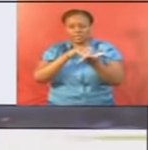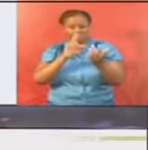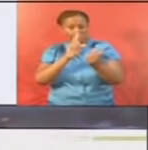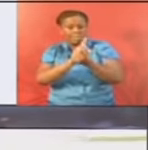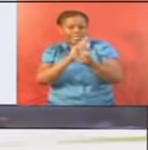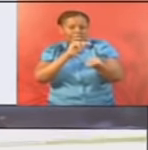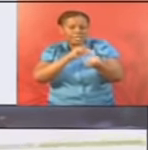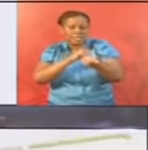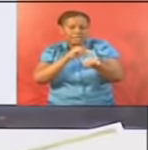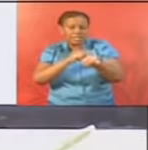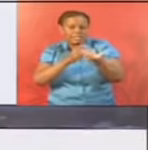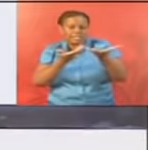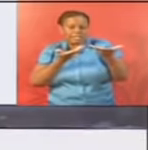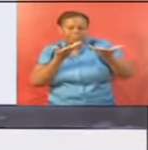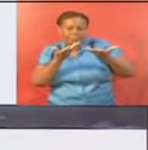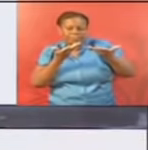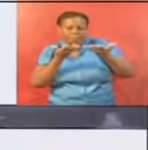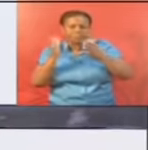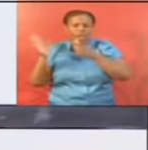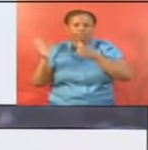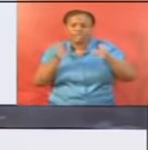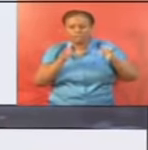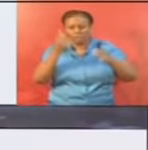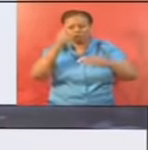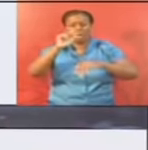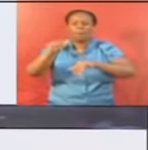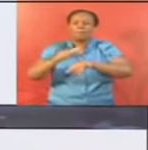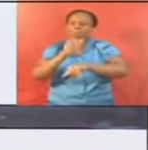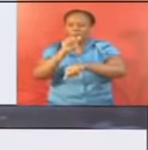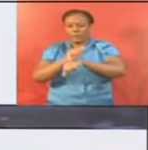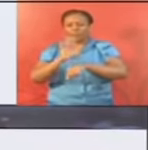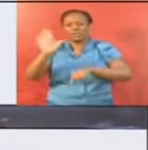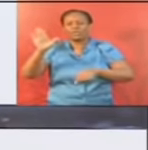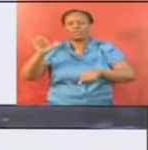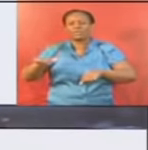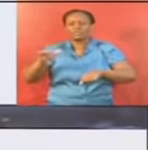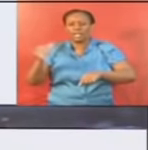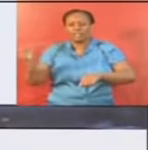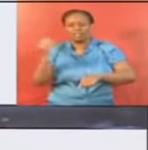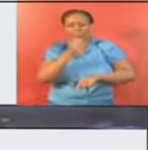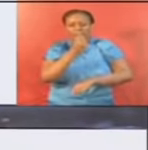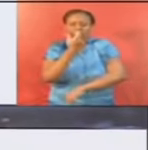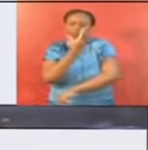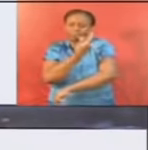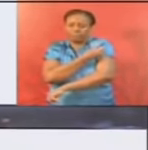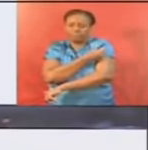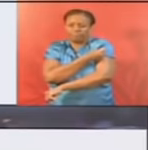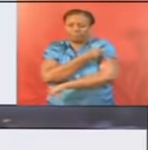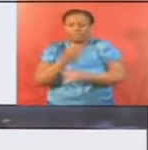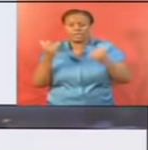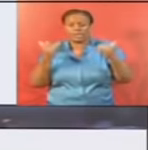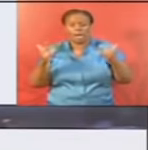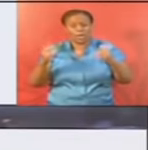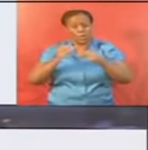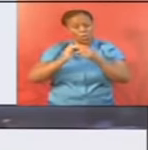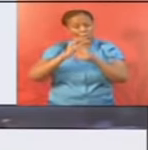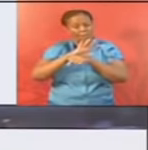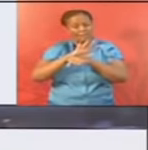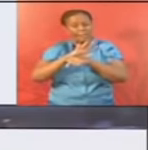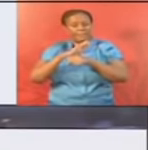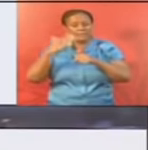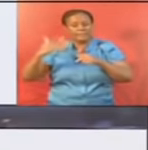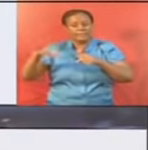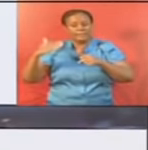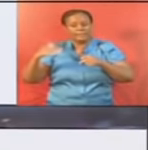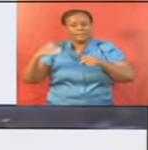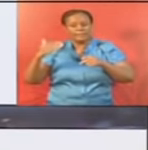can be vaccinated. We are currently facing a pandemic, and no country, including Trinidad and Tobago, can deal